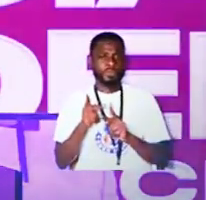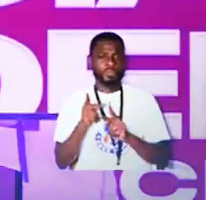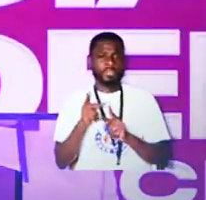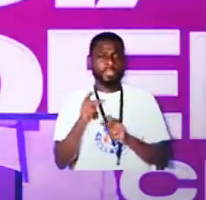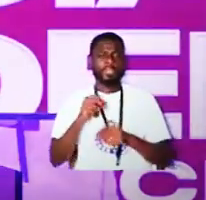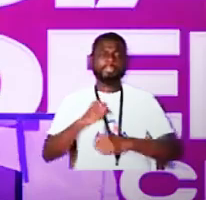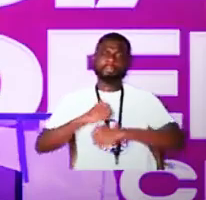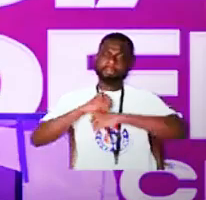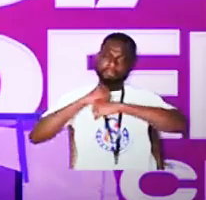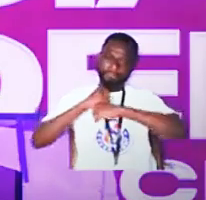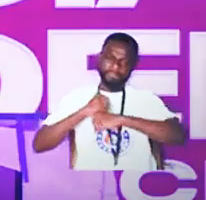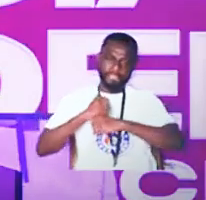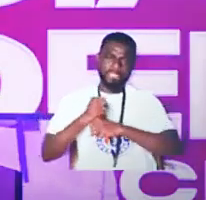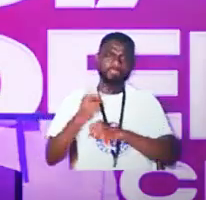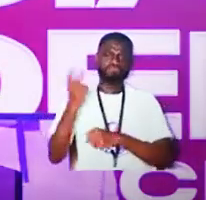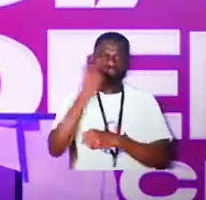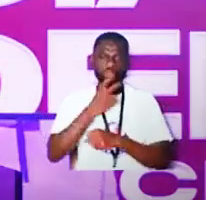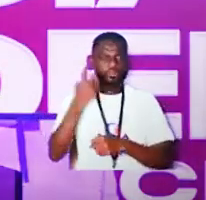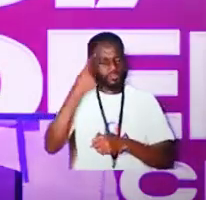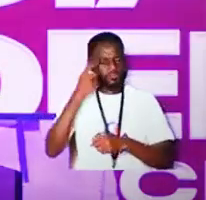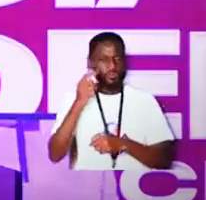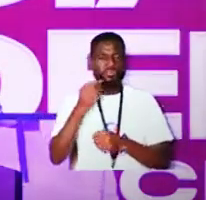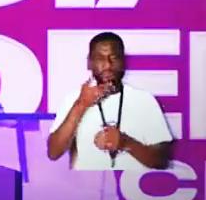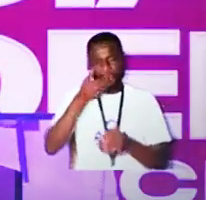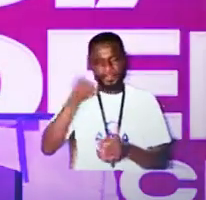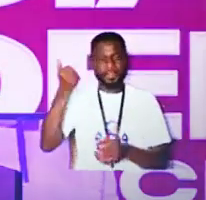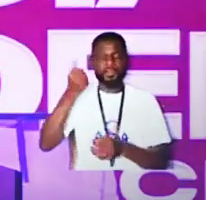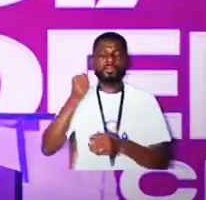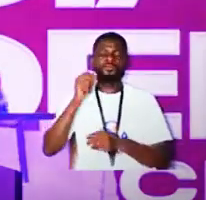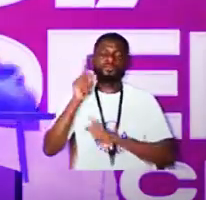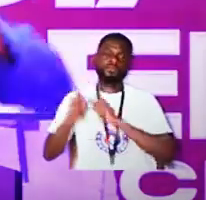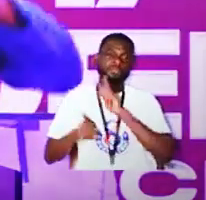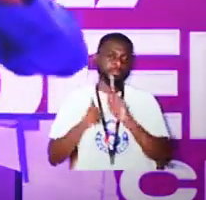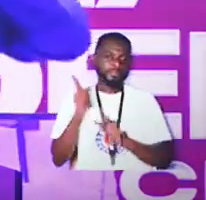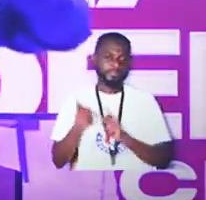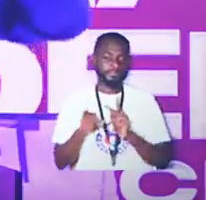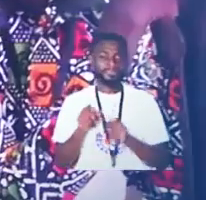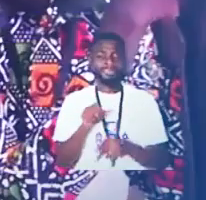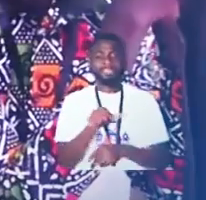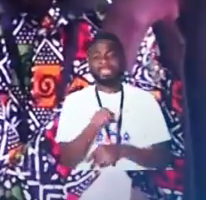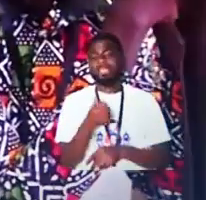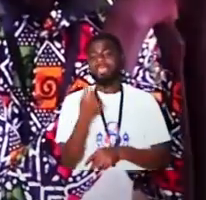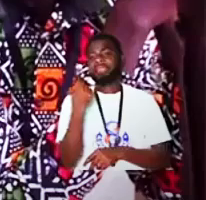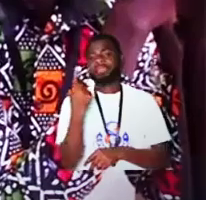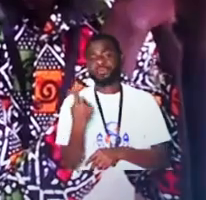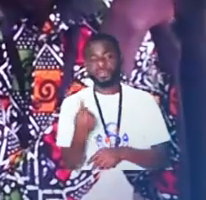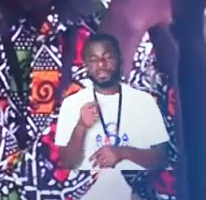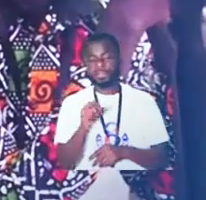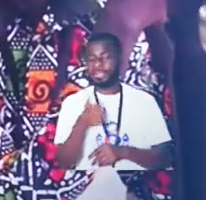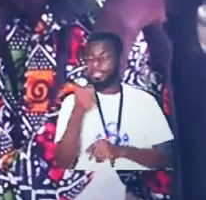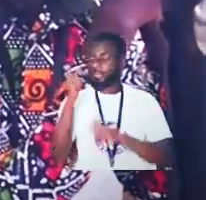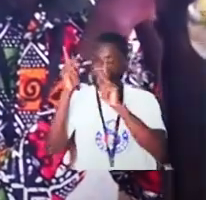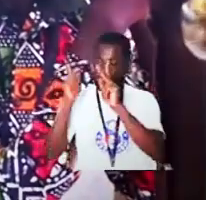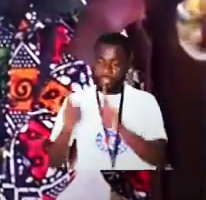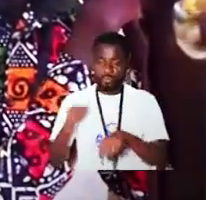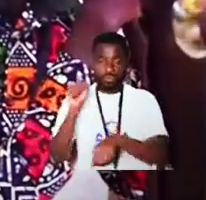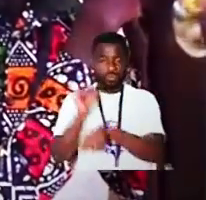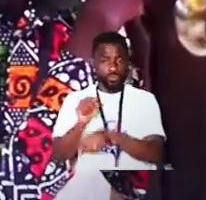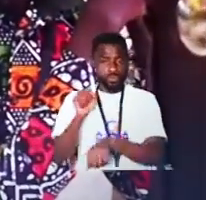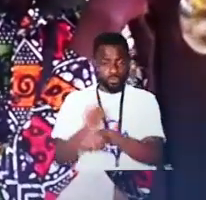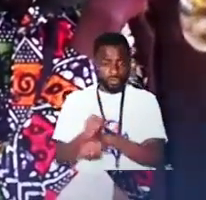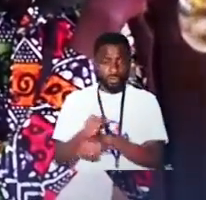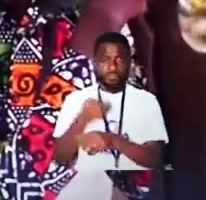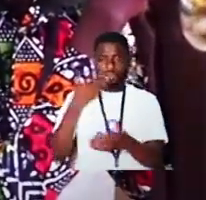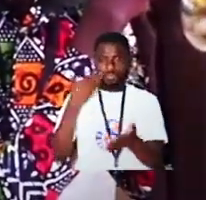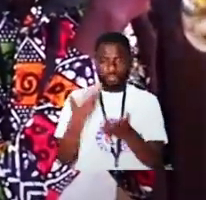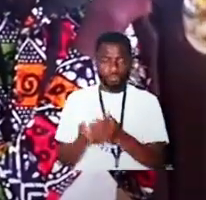welfare of all the Jews. Anyone who works for the welfare of his people, for the good of